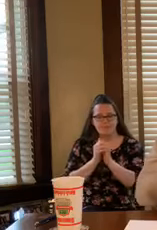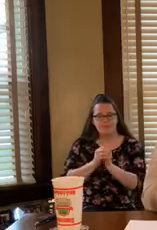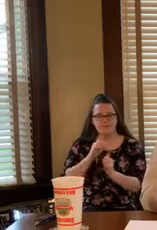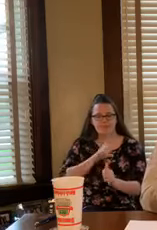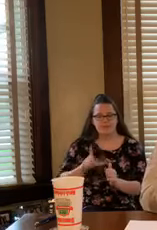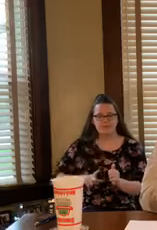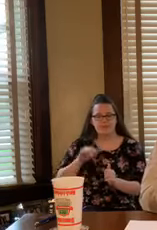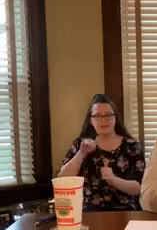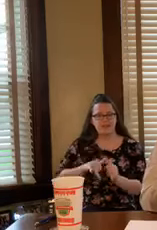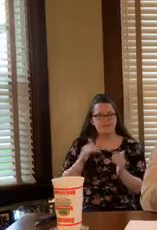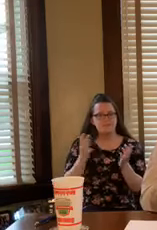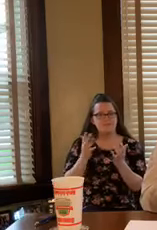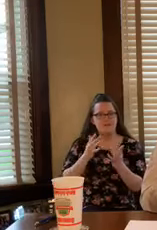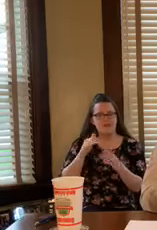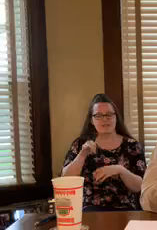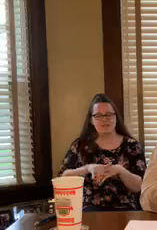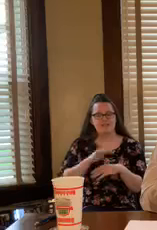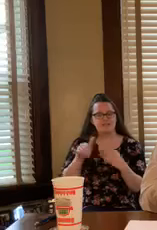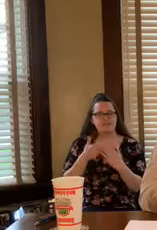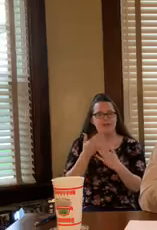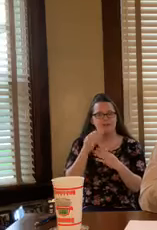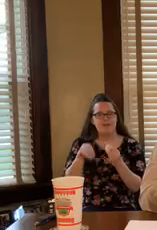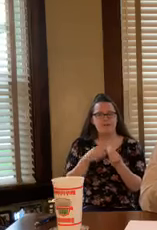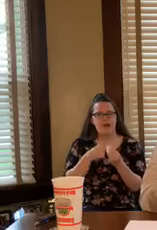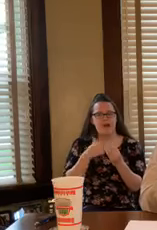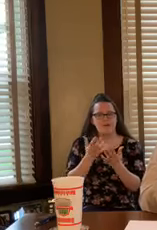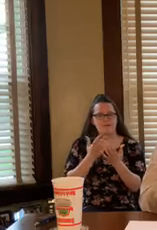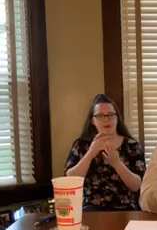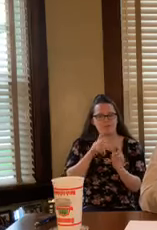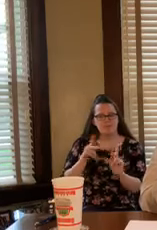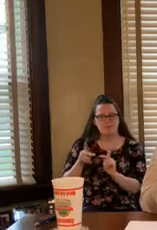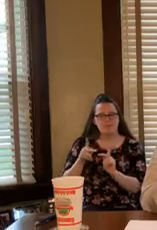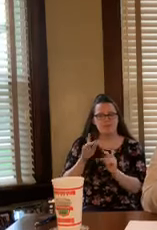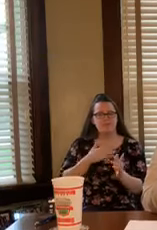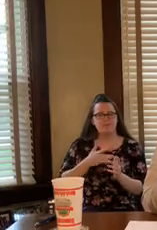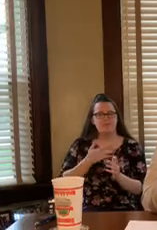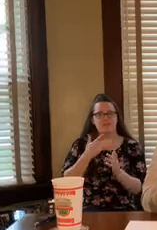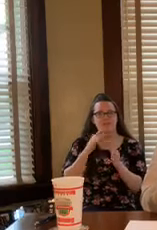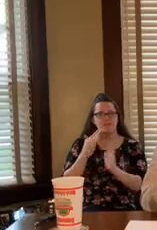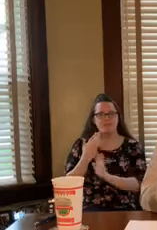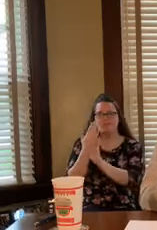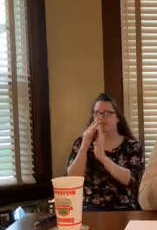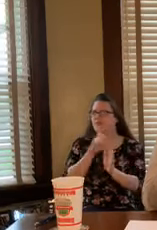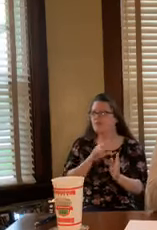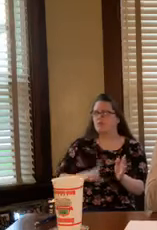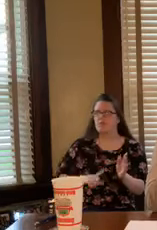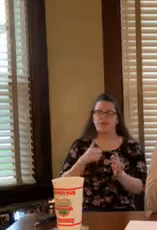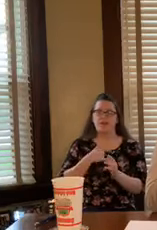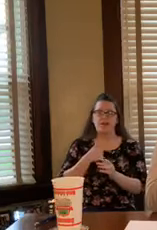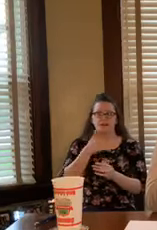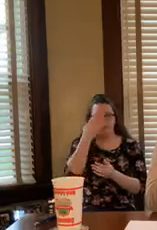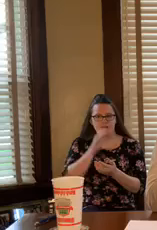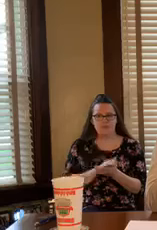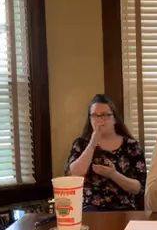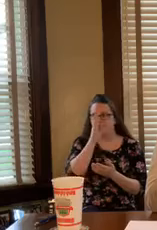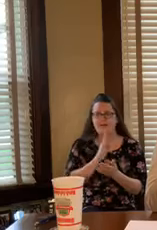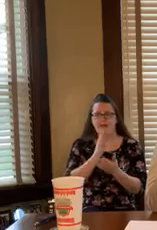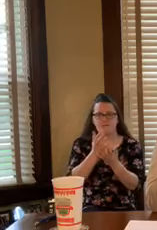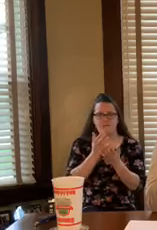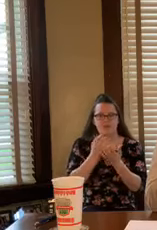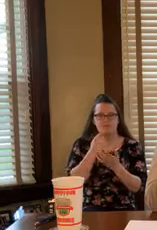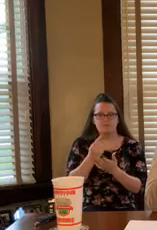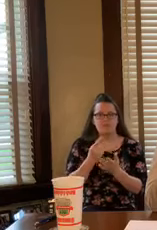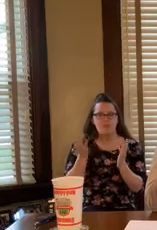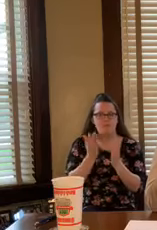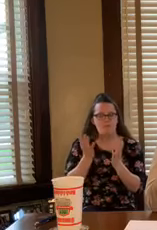about. I want everybody to feel the presence of the Lord through this. And I believe God wants to speak tonight in what we're